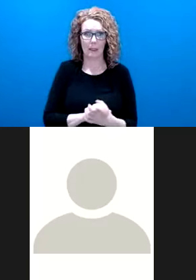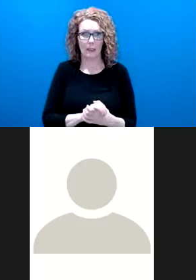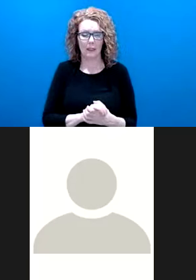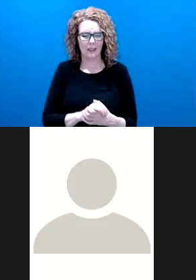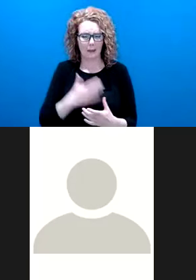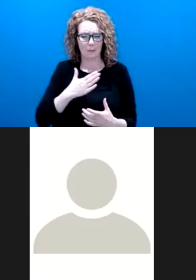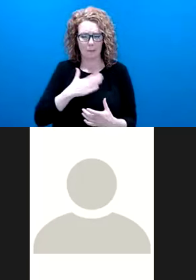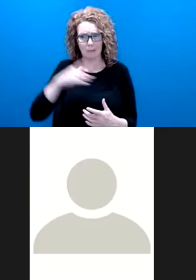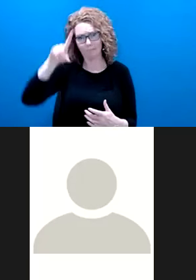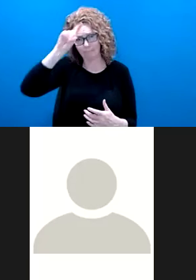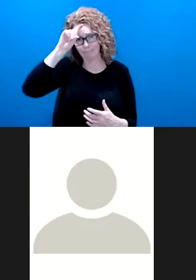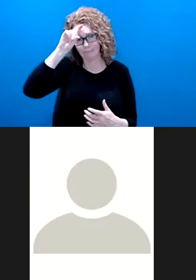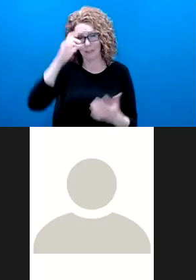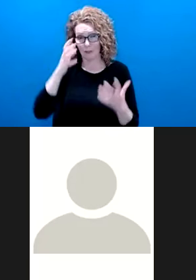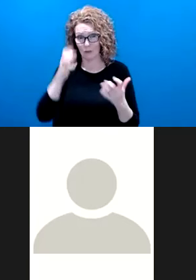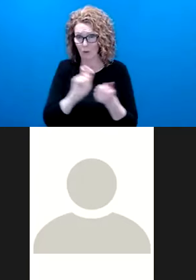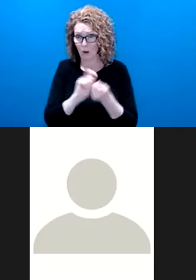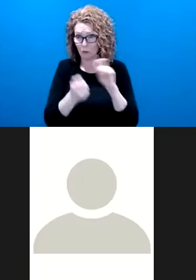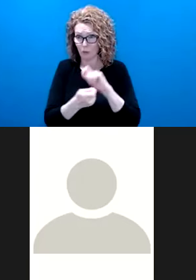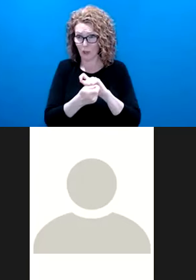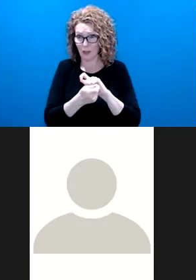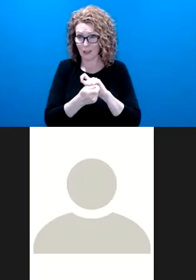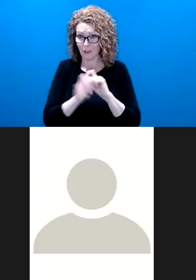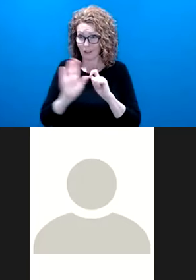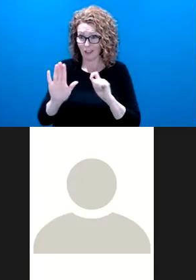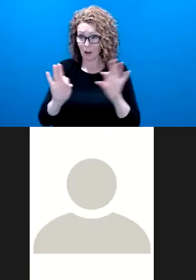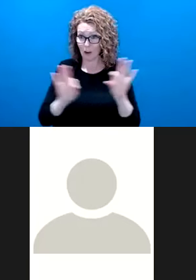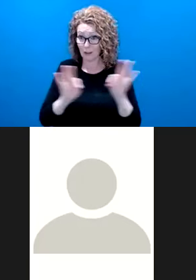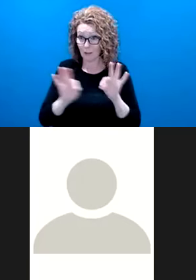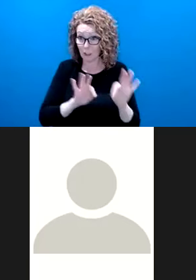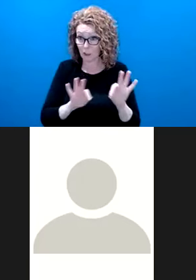is, do we want to change that definition? Do we want to leave it?